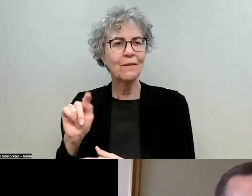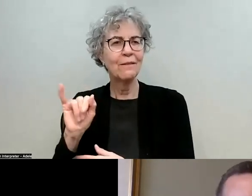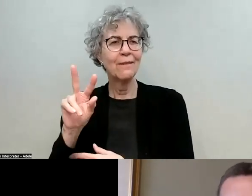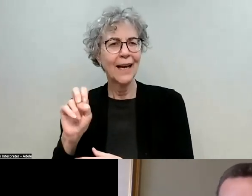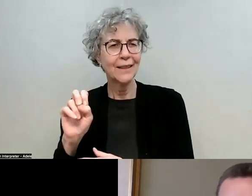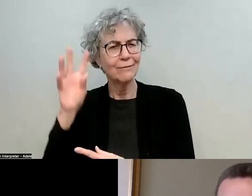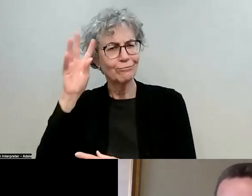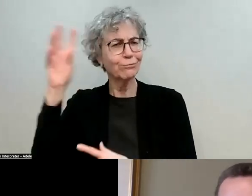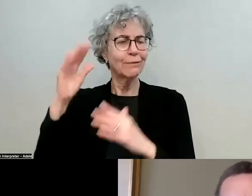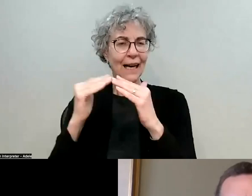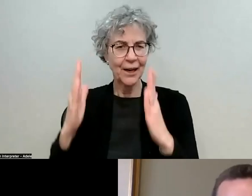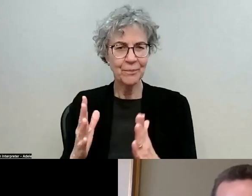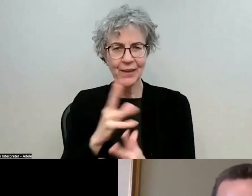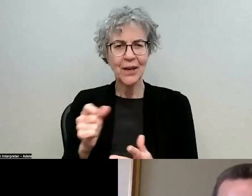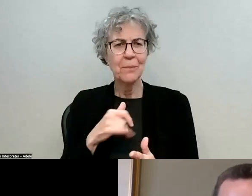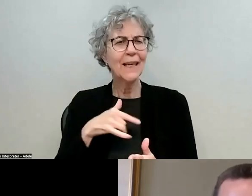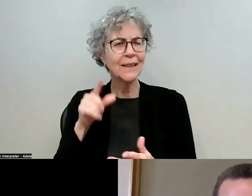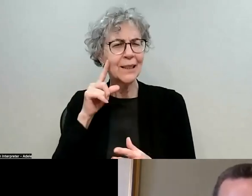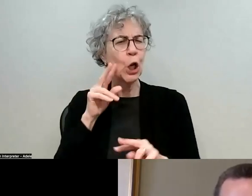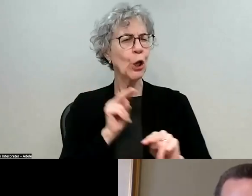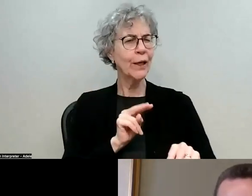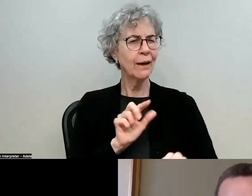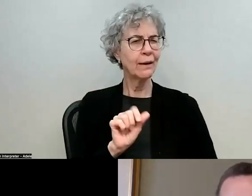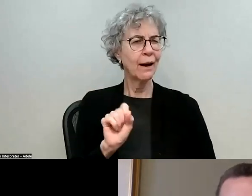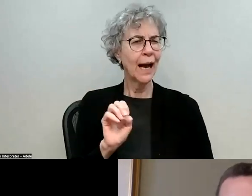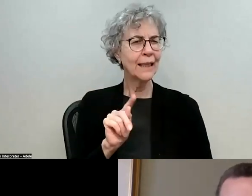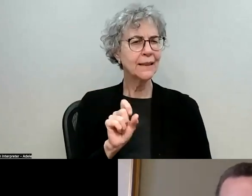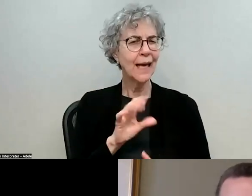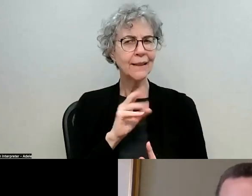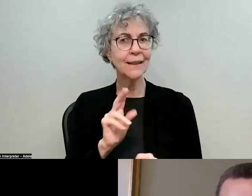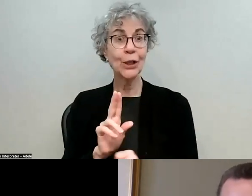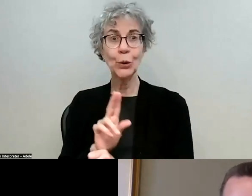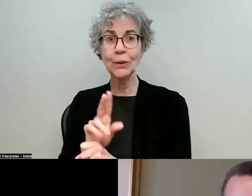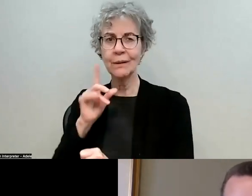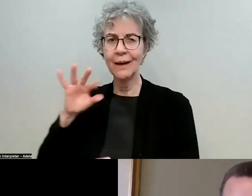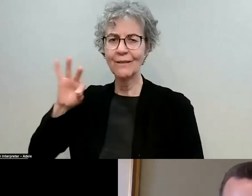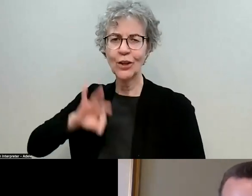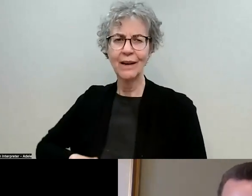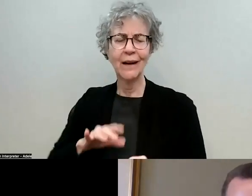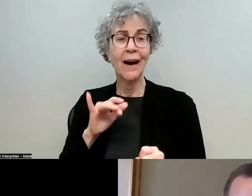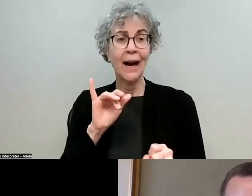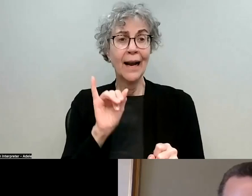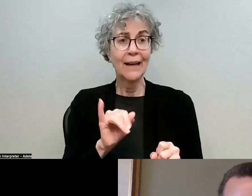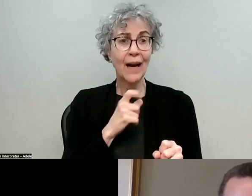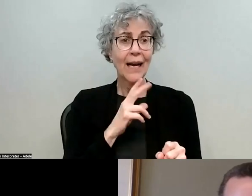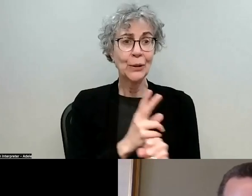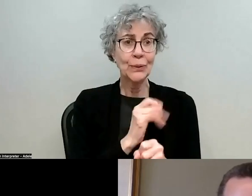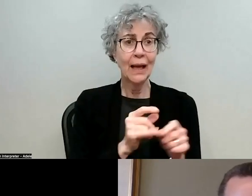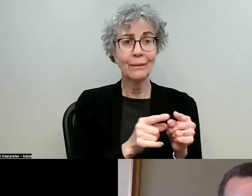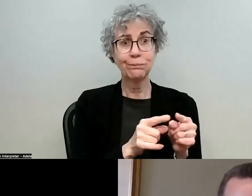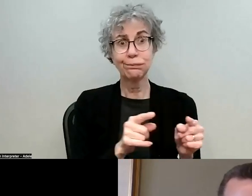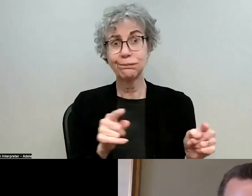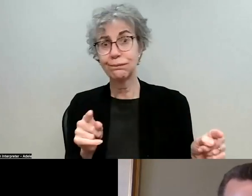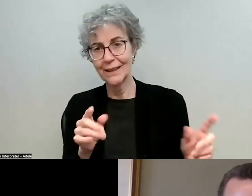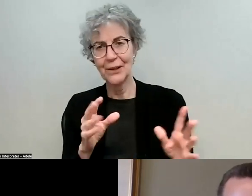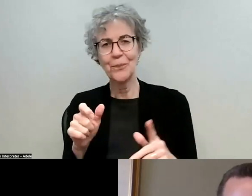your assets and leveraging them. But I think that's probably too long a name, so we'll stick with